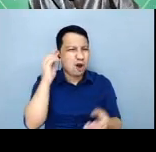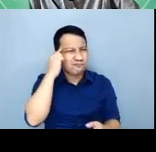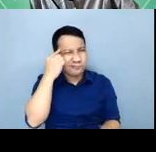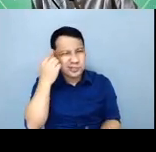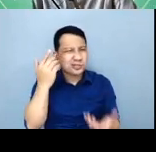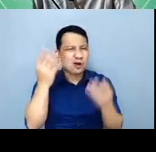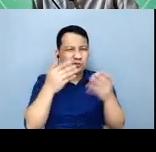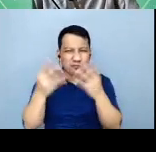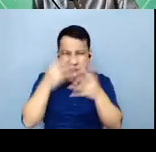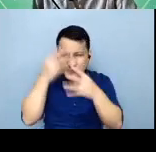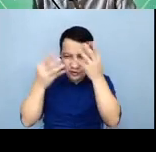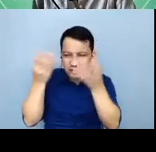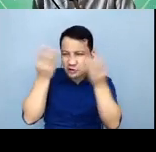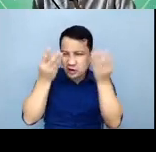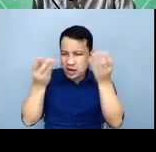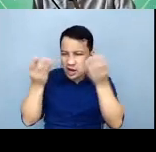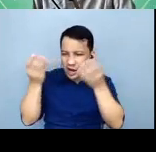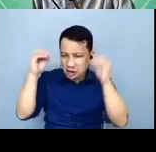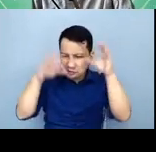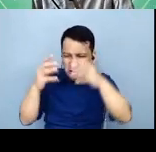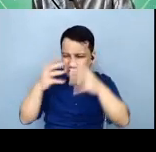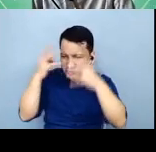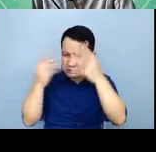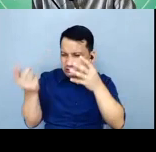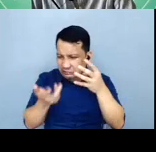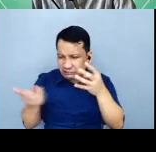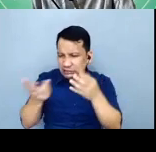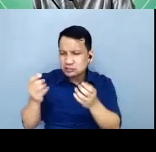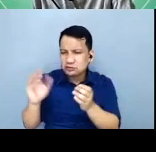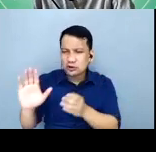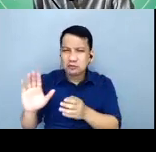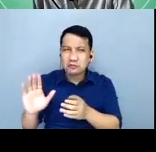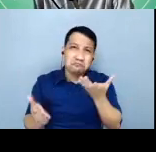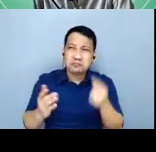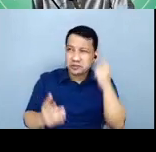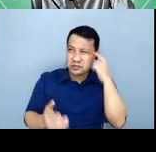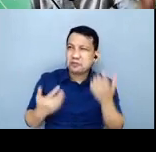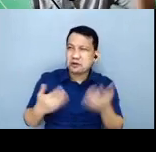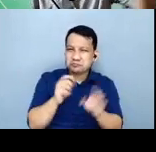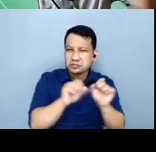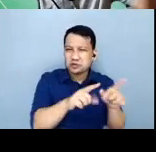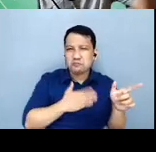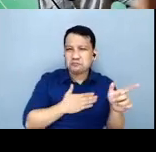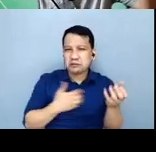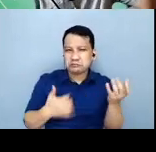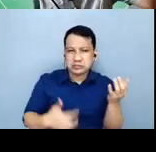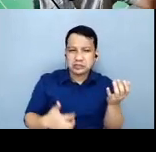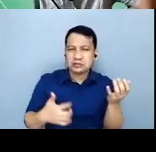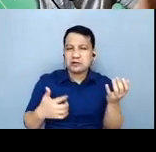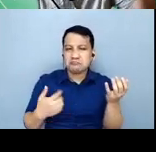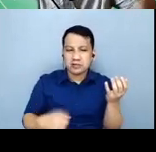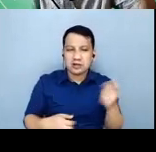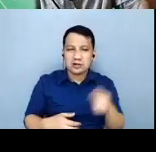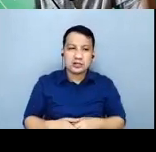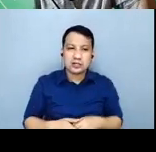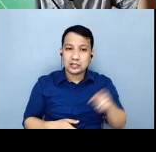with your friends and you said, maybe I want to start selling my own guitars that I designed myself. The idea here is that when the